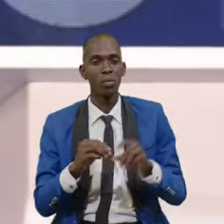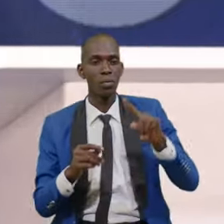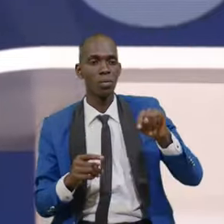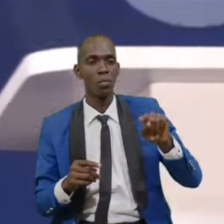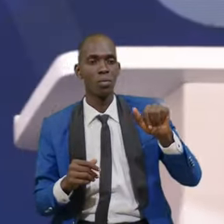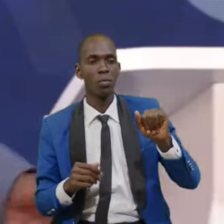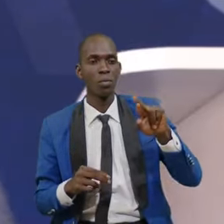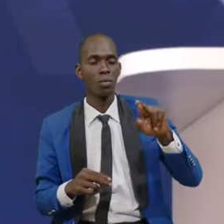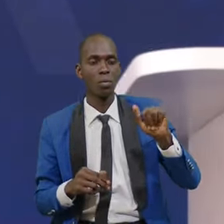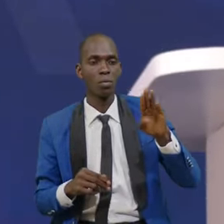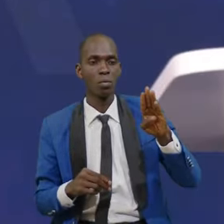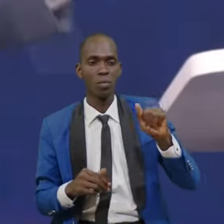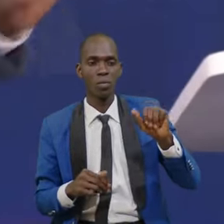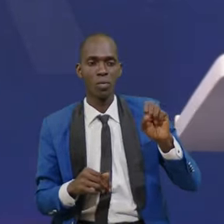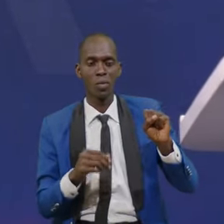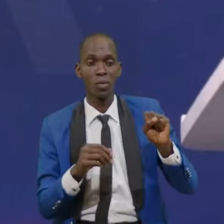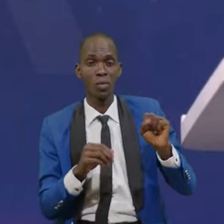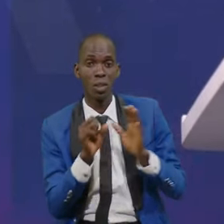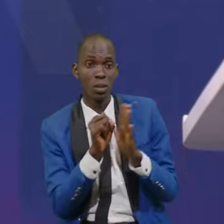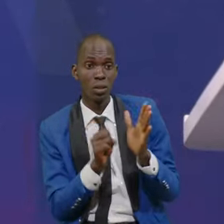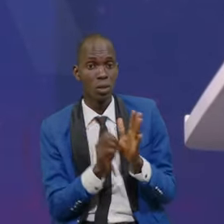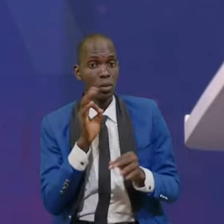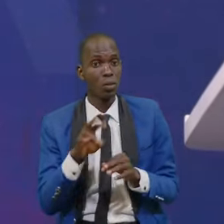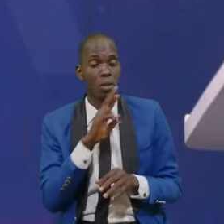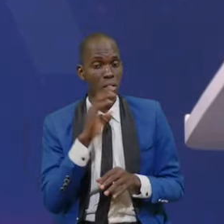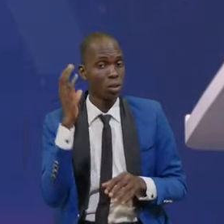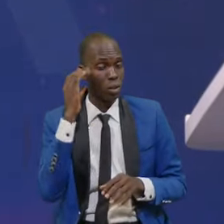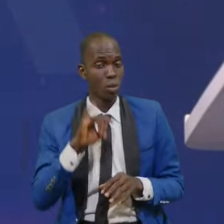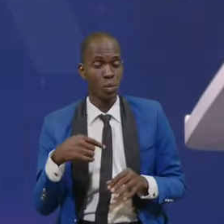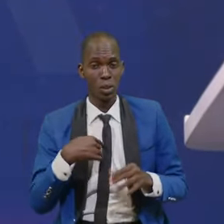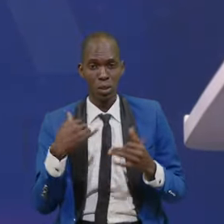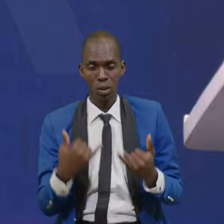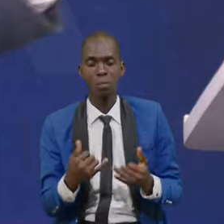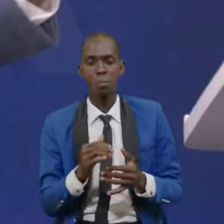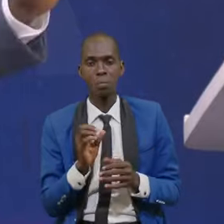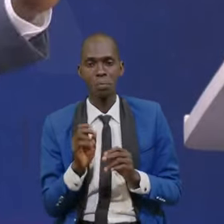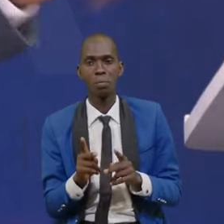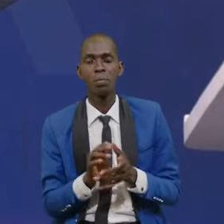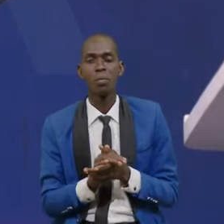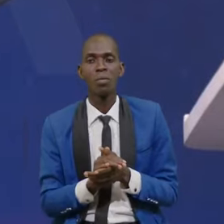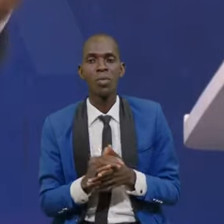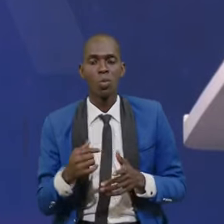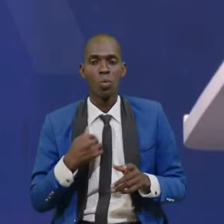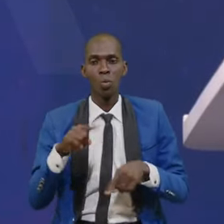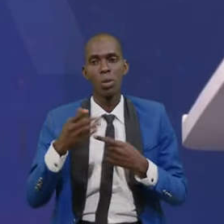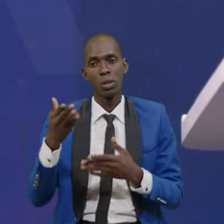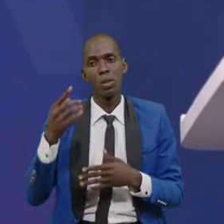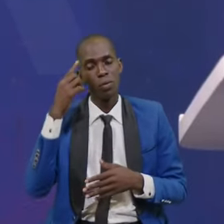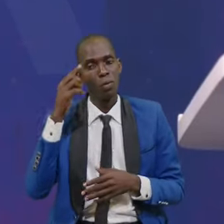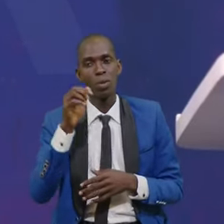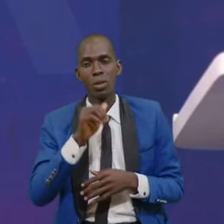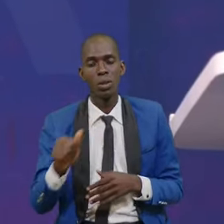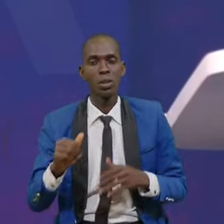are listening now. Because this is global. We went for a crusade, a citywide crusade,